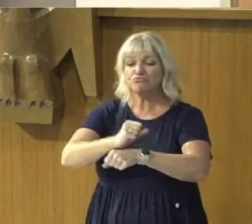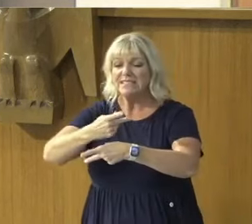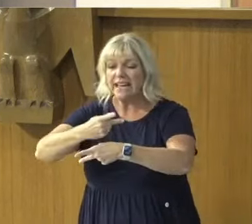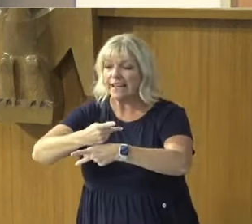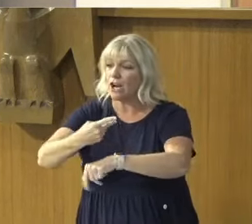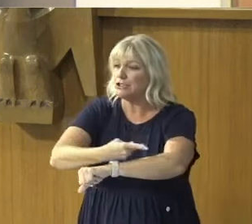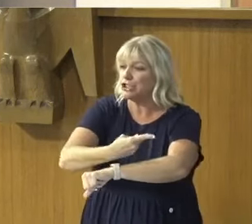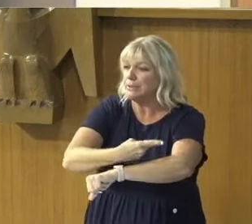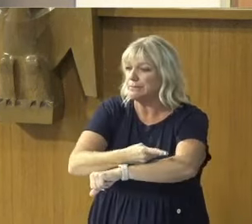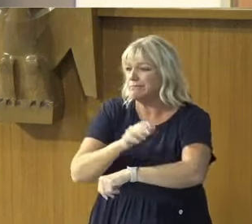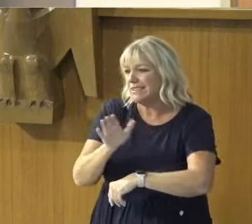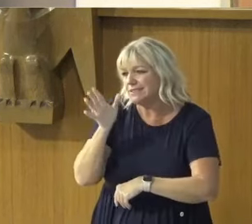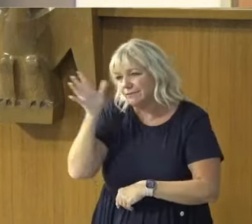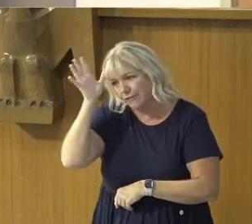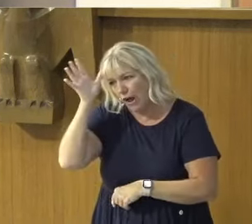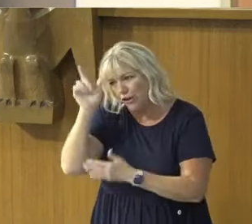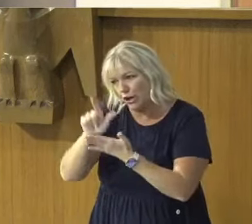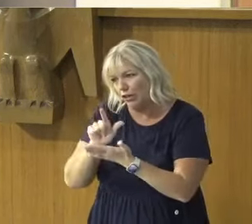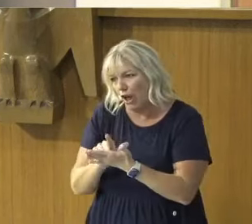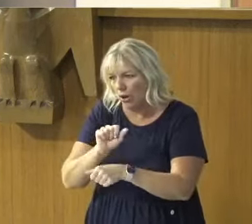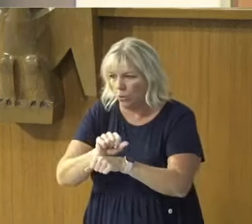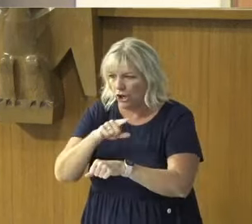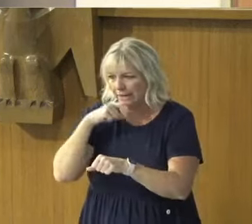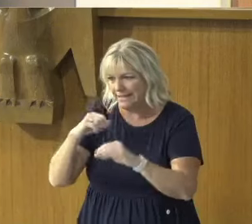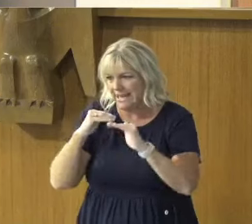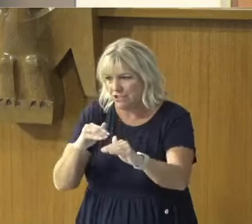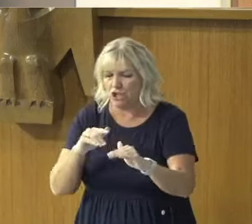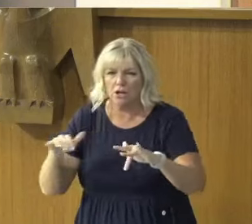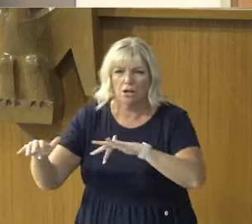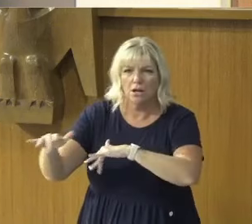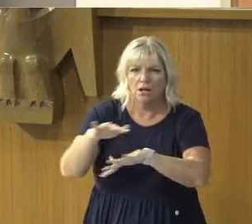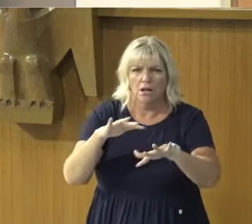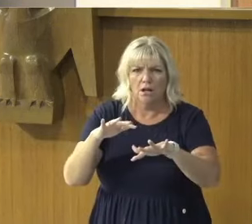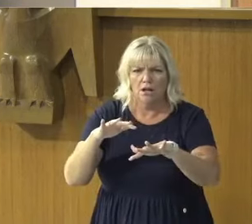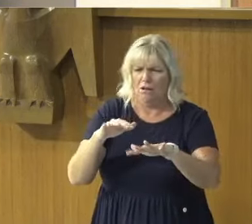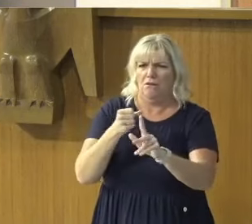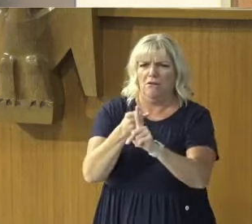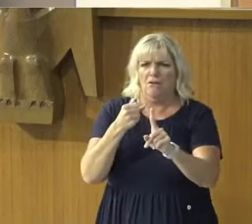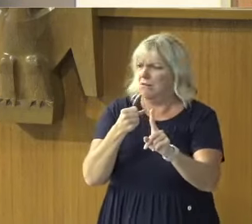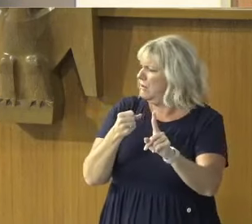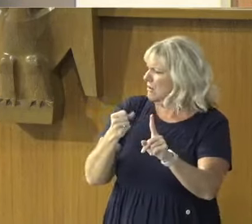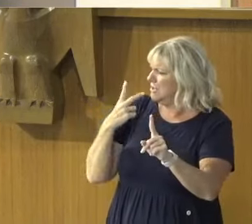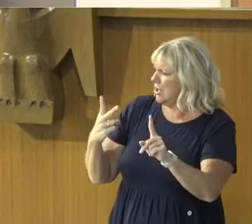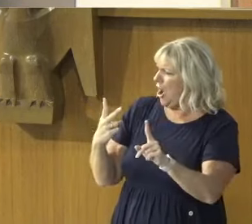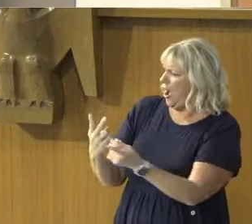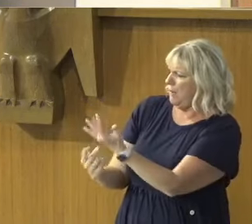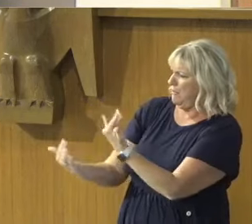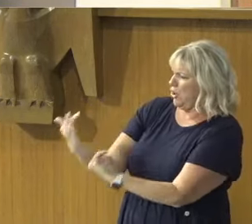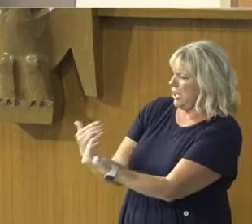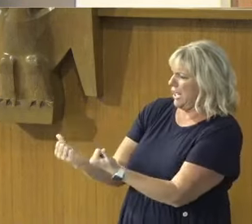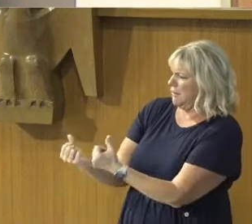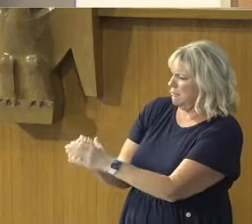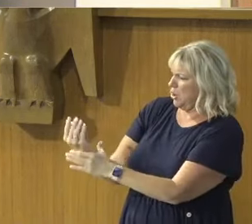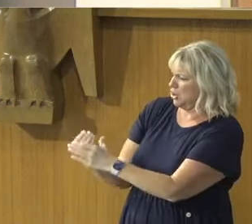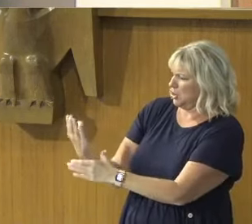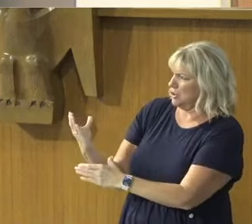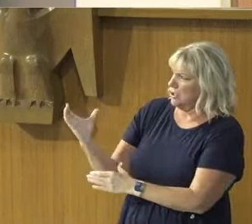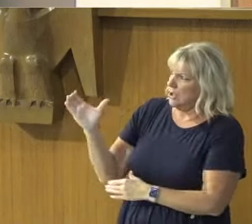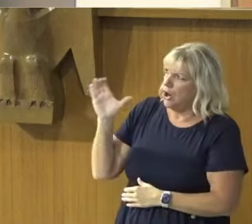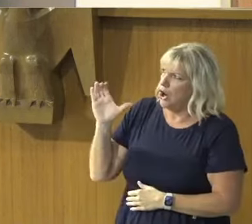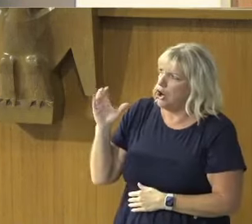his father-in-law's sheep in the desert. But suddenly, saw a burning bush, and he heard the voice of God calling his name.